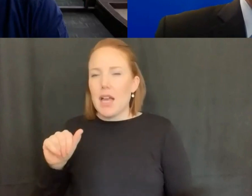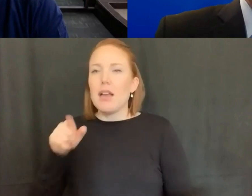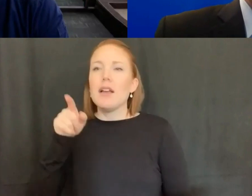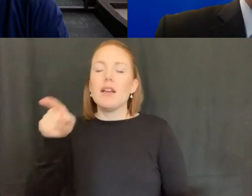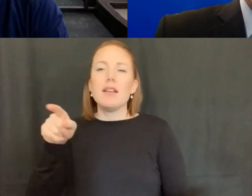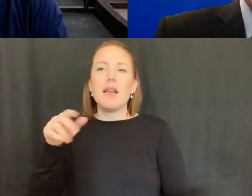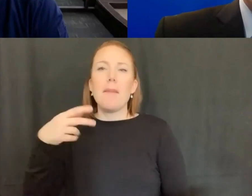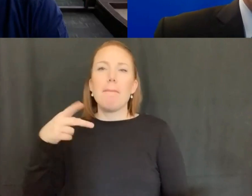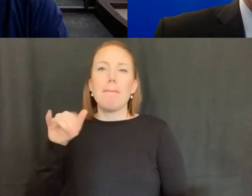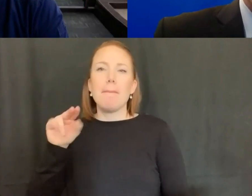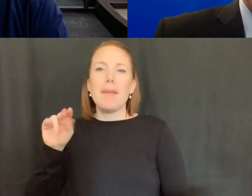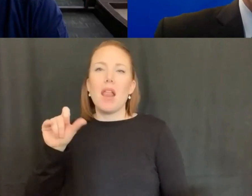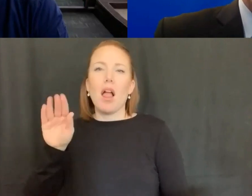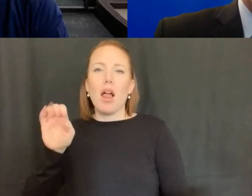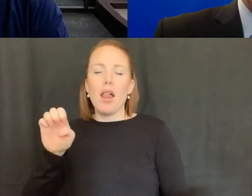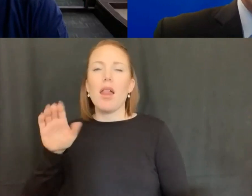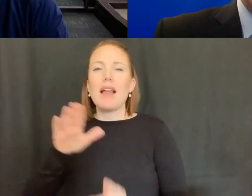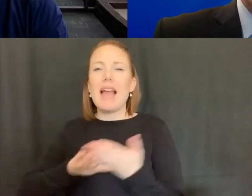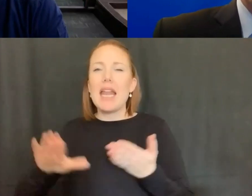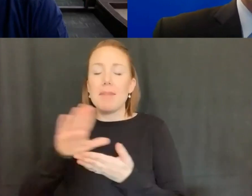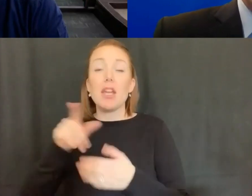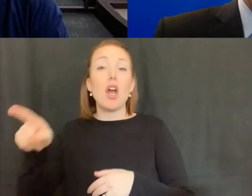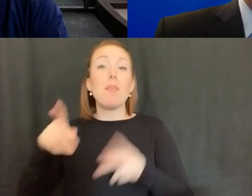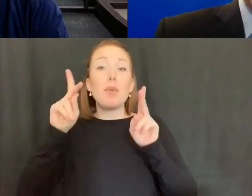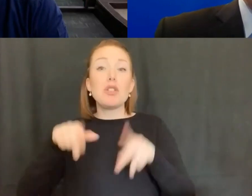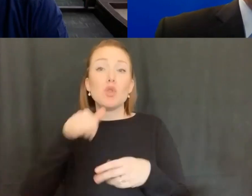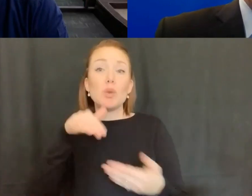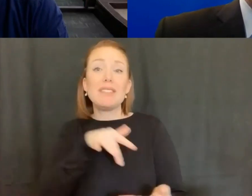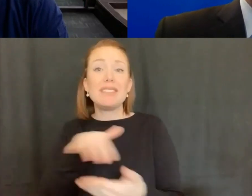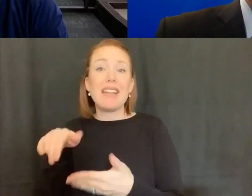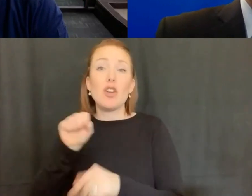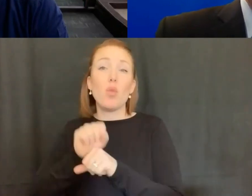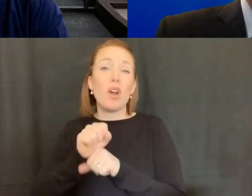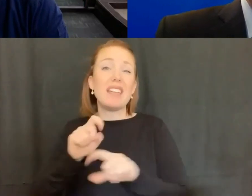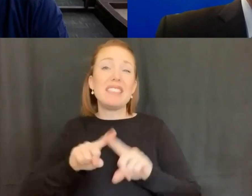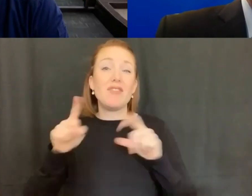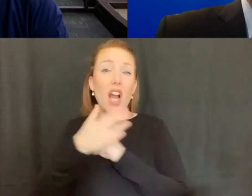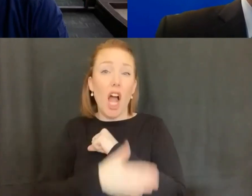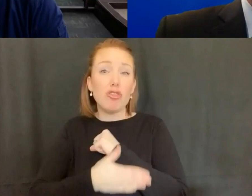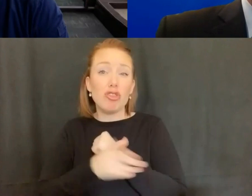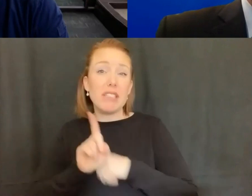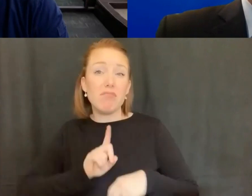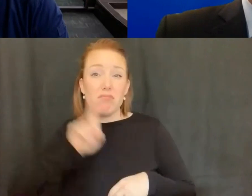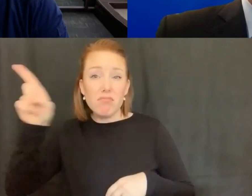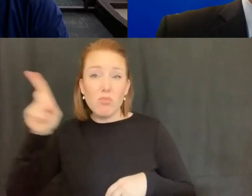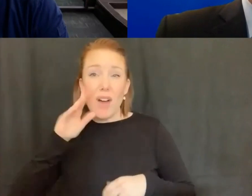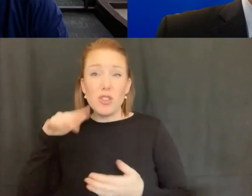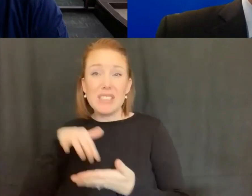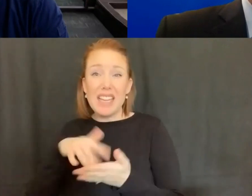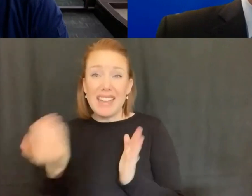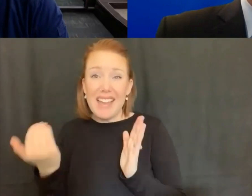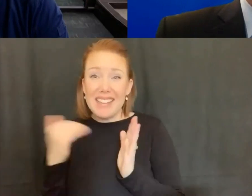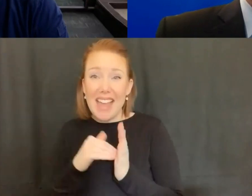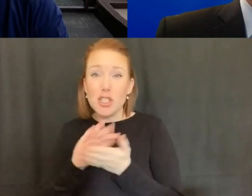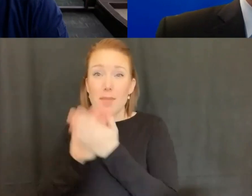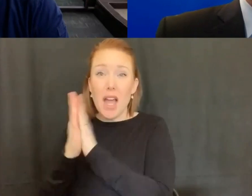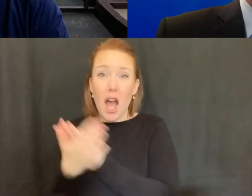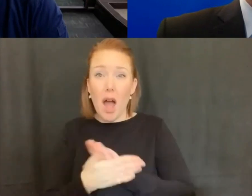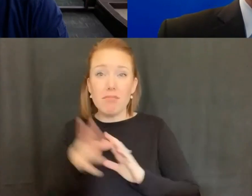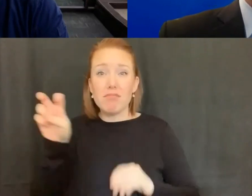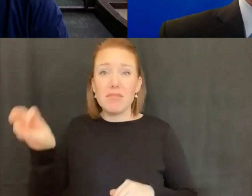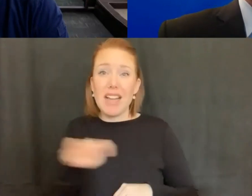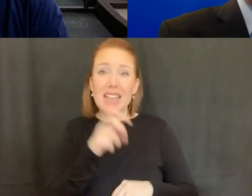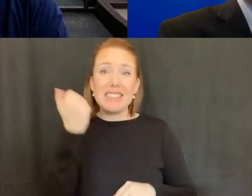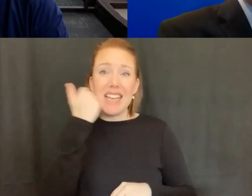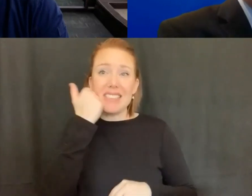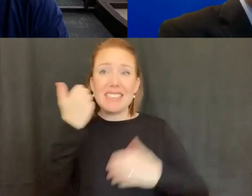Pinnacle Academy. Will a person who has studied and worked in a different country have to restudy in order to be a dentist in the United States? Do you know how that works?